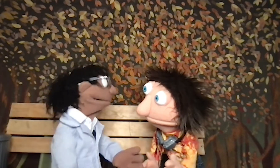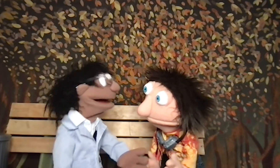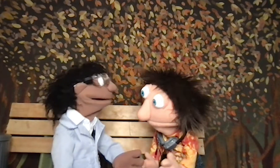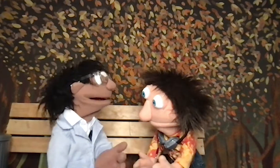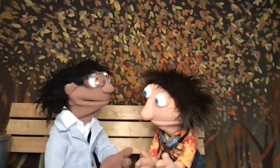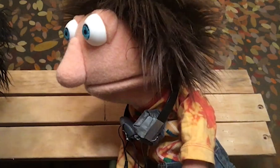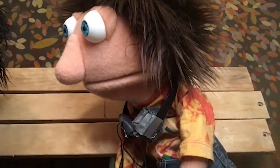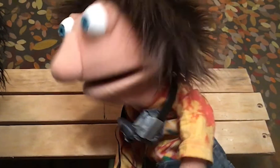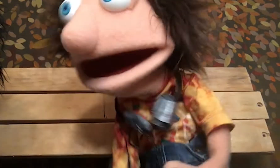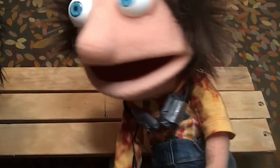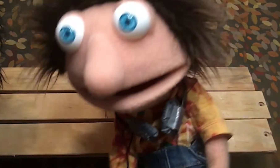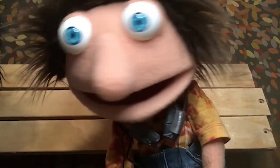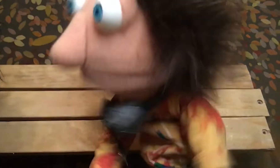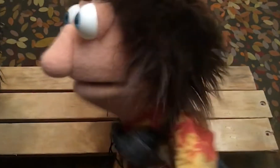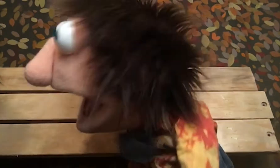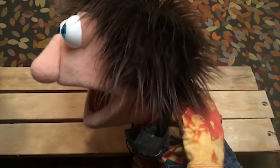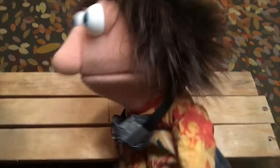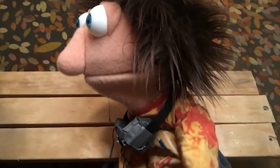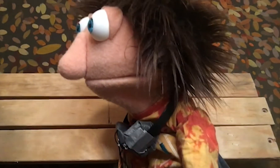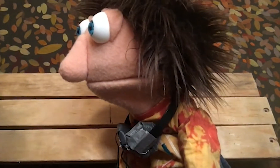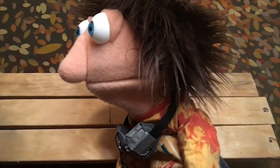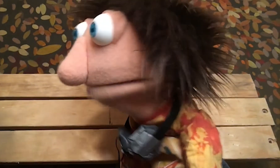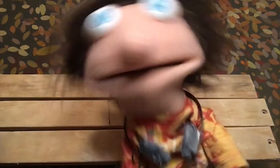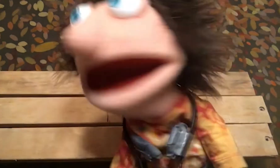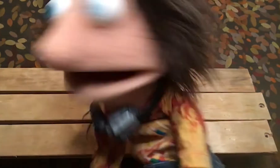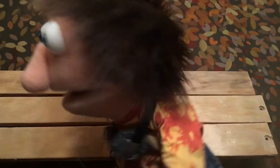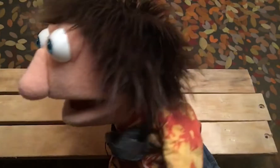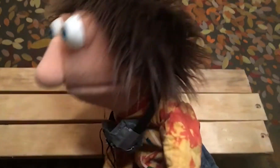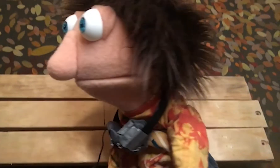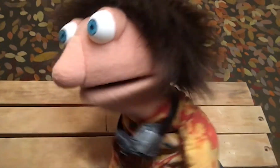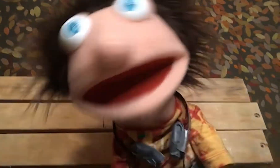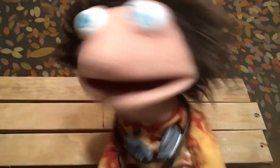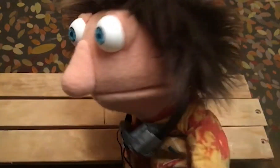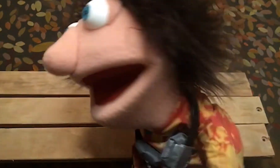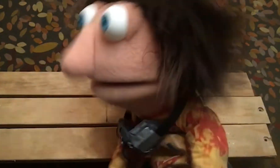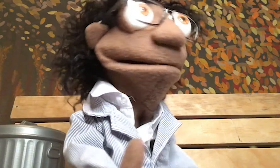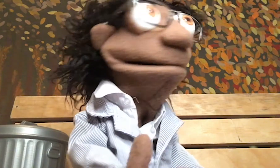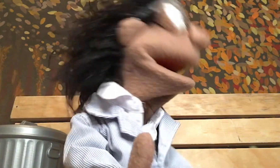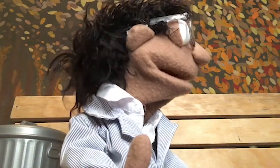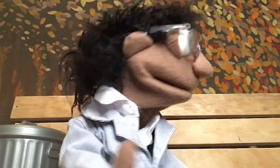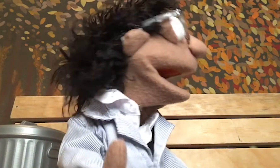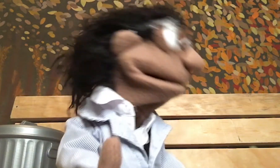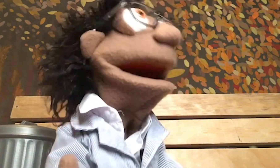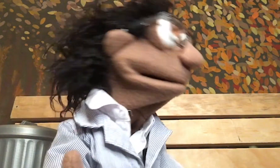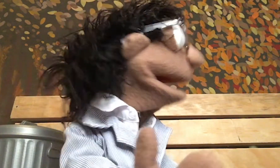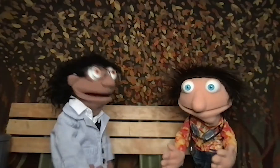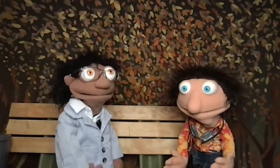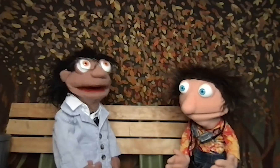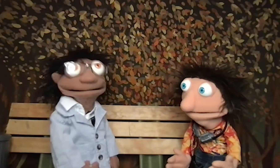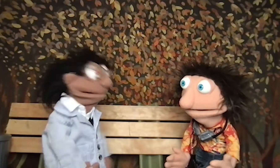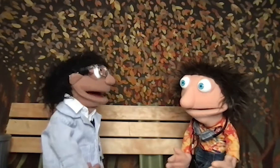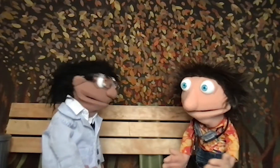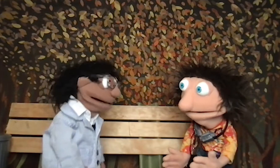up. Get off my bench. Your bench? Don't you have enough? You have everything. Stop talking. This is what you